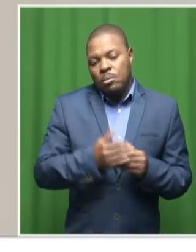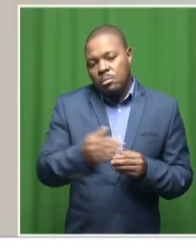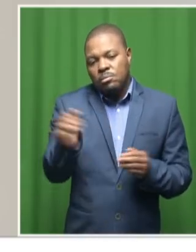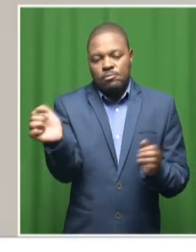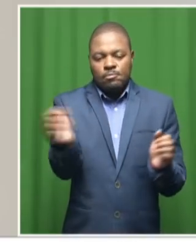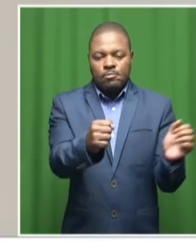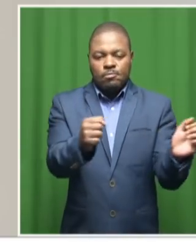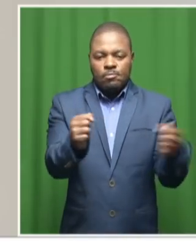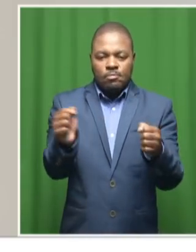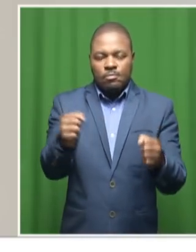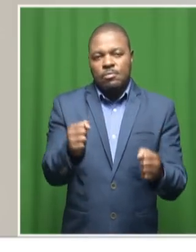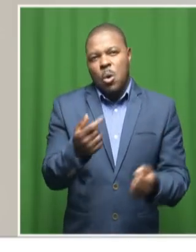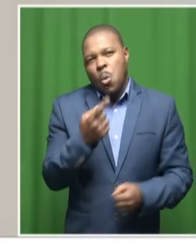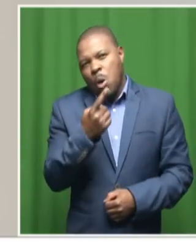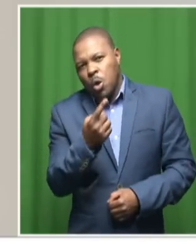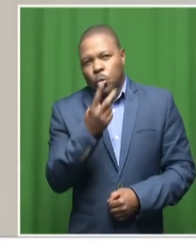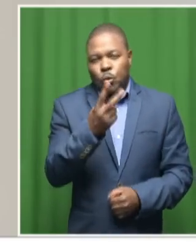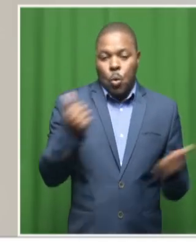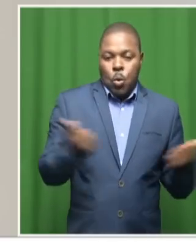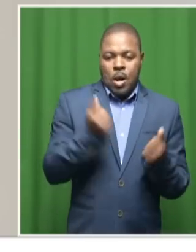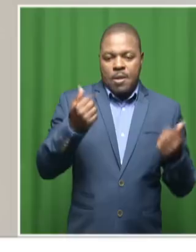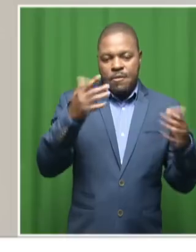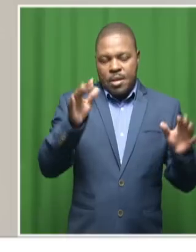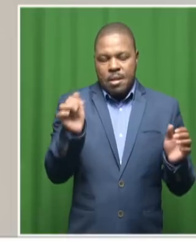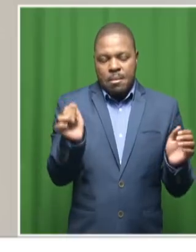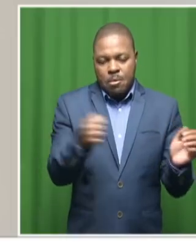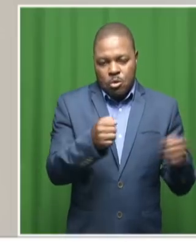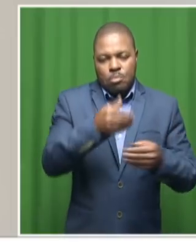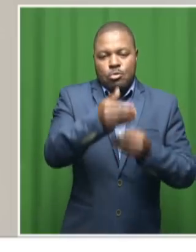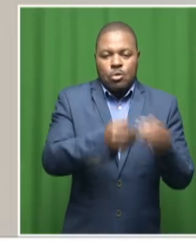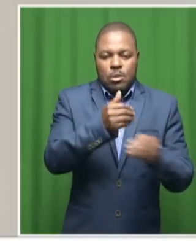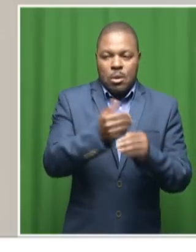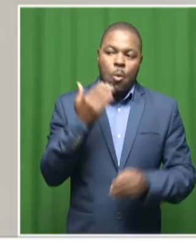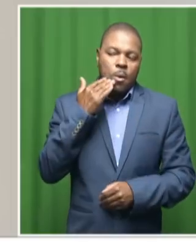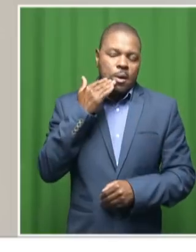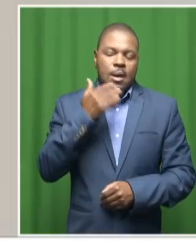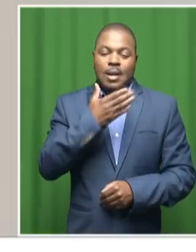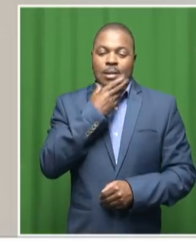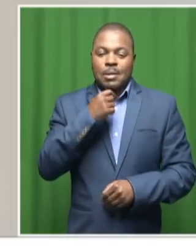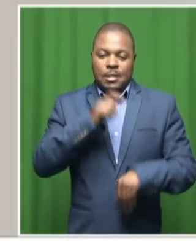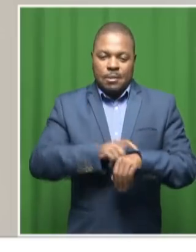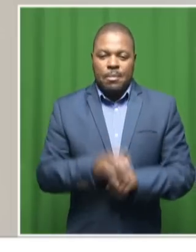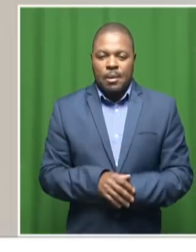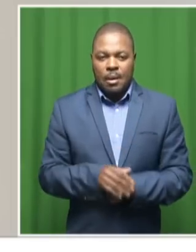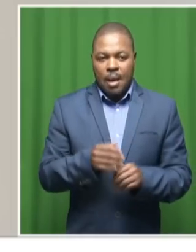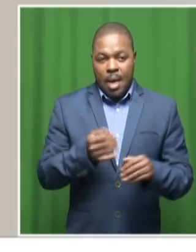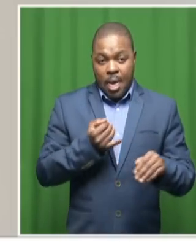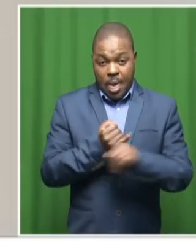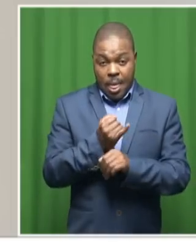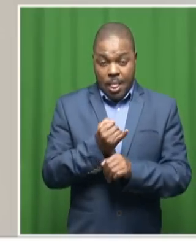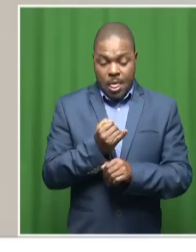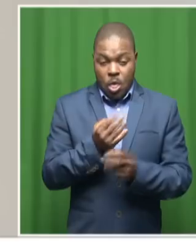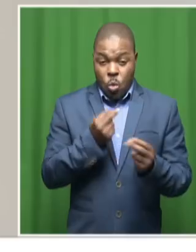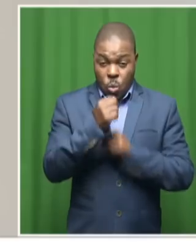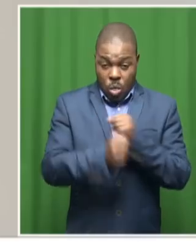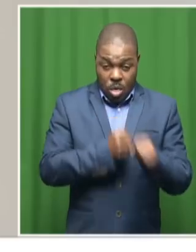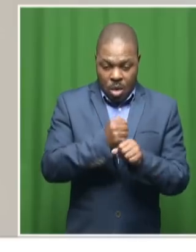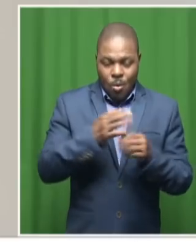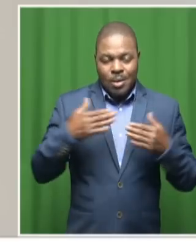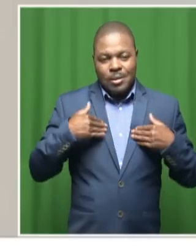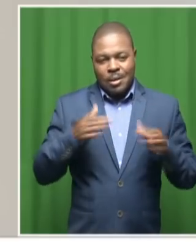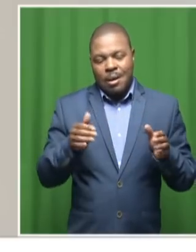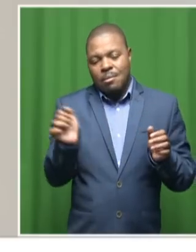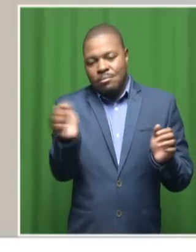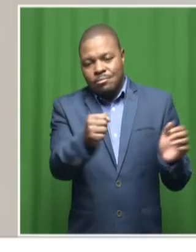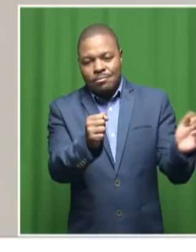In fact, the first one or two are already being processed when we broke for Christmas. So early in the new year, we'll start to make appointments